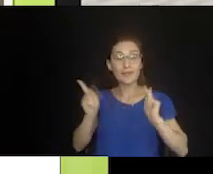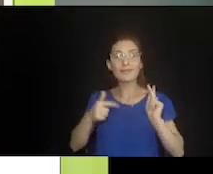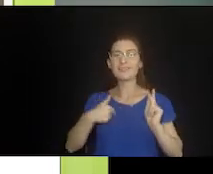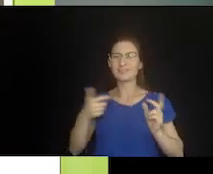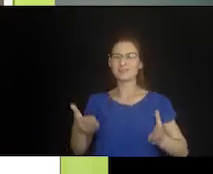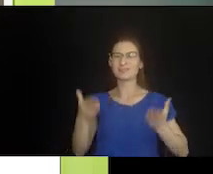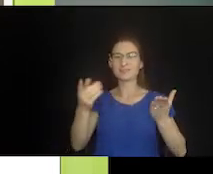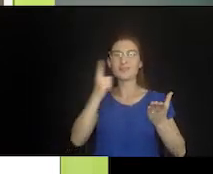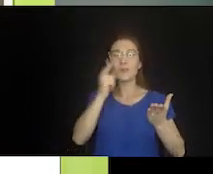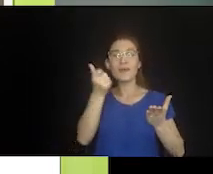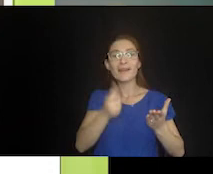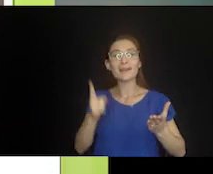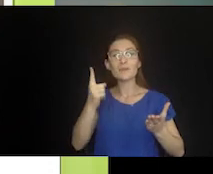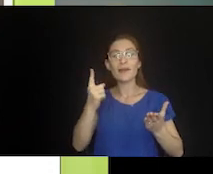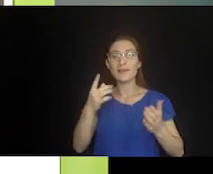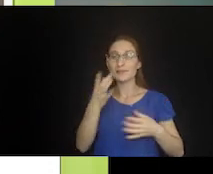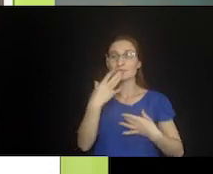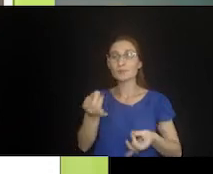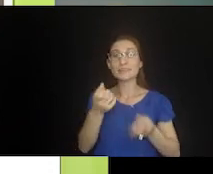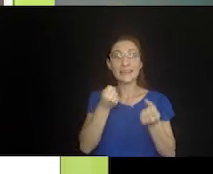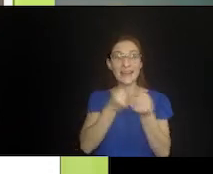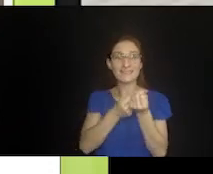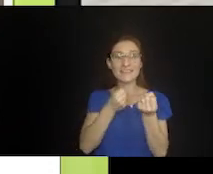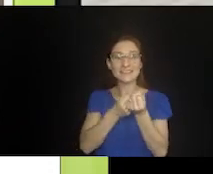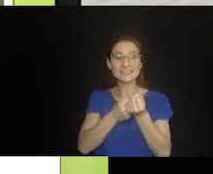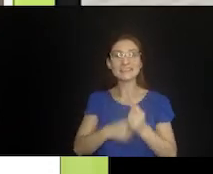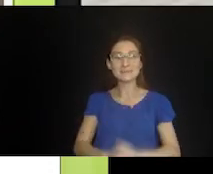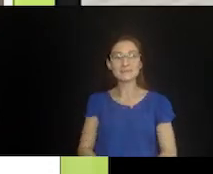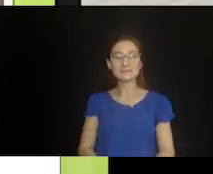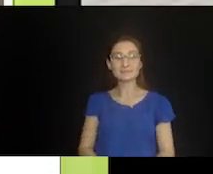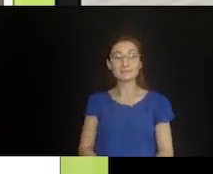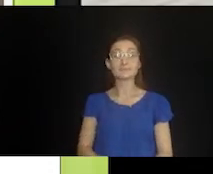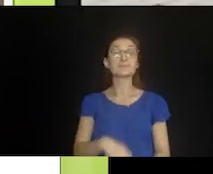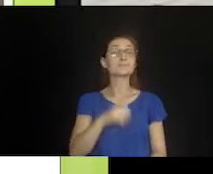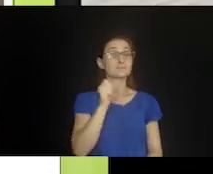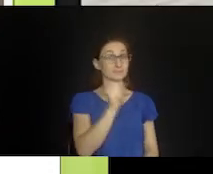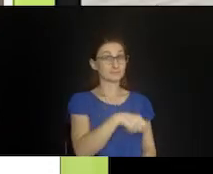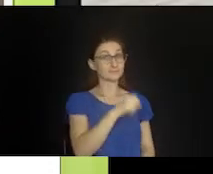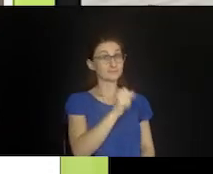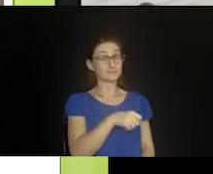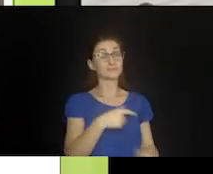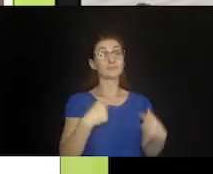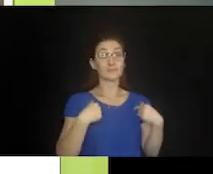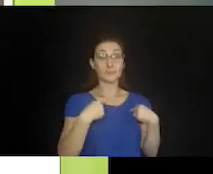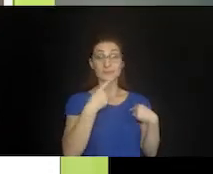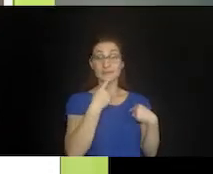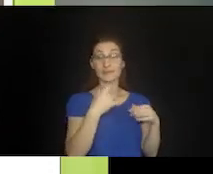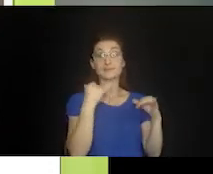And Yes. I would recommend it for anyone who wants to get involved in advocacy. Yes. Anyone.